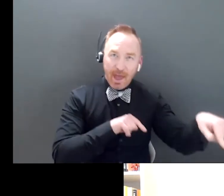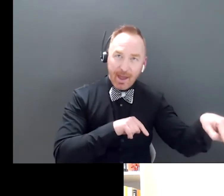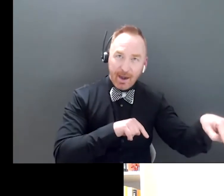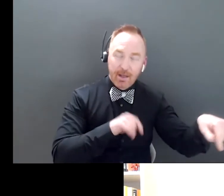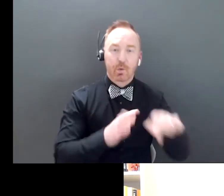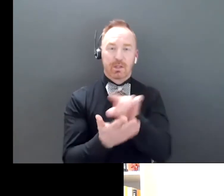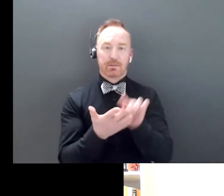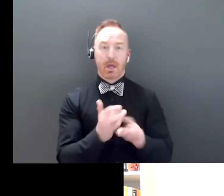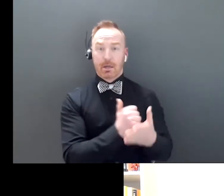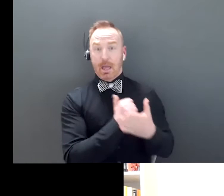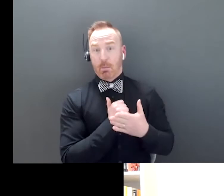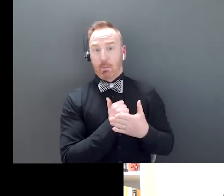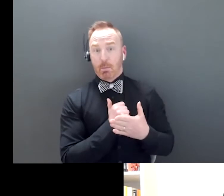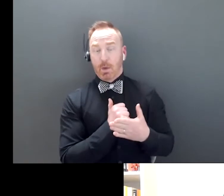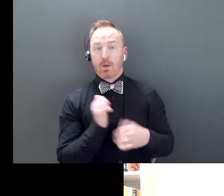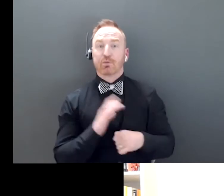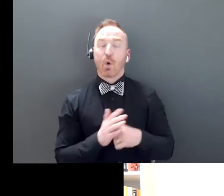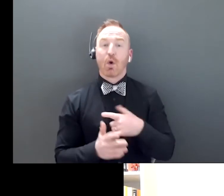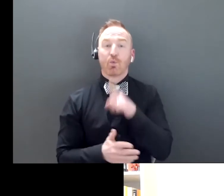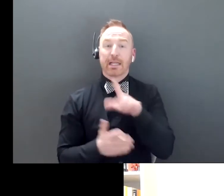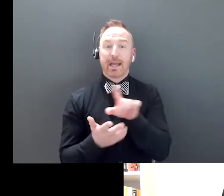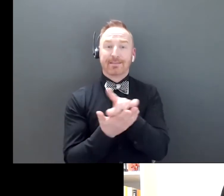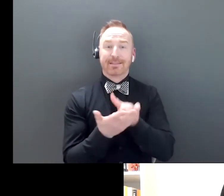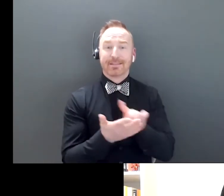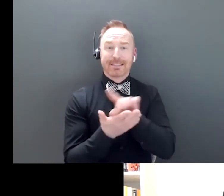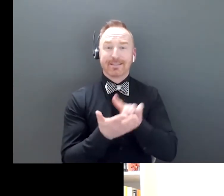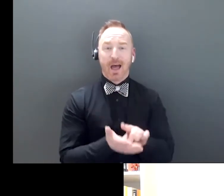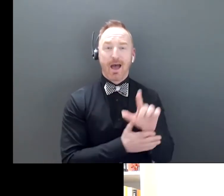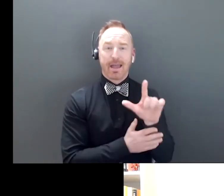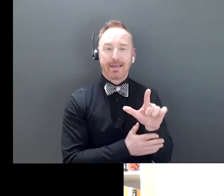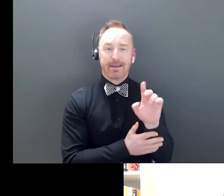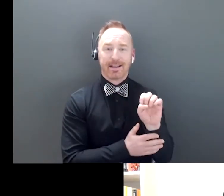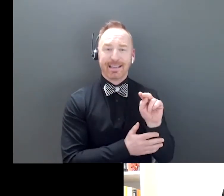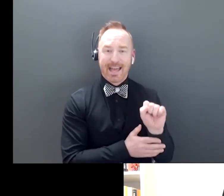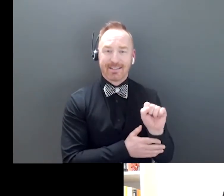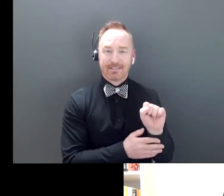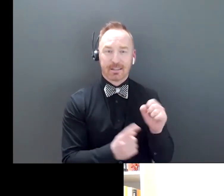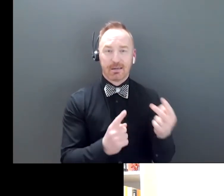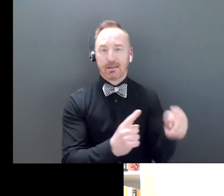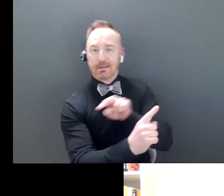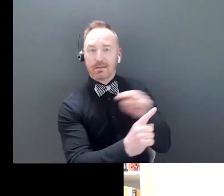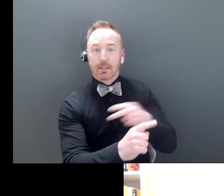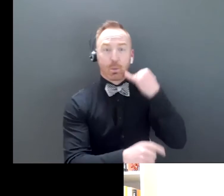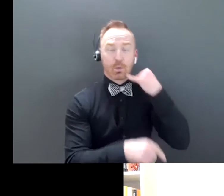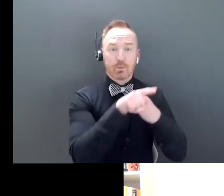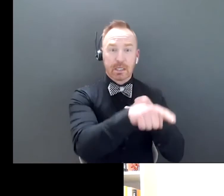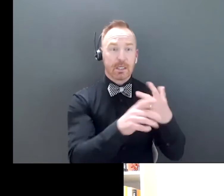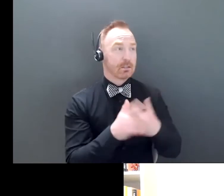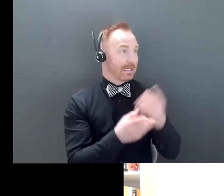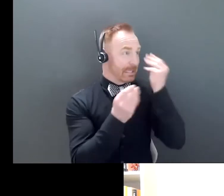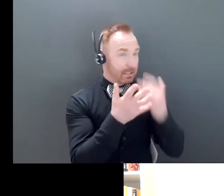think even just keeping a design lens when we go out and collect data can really